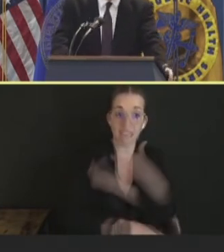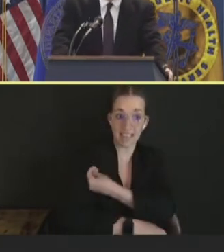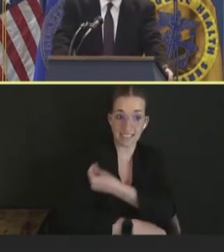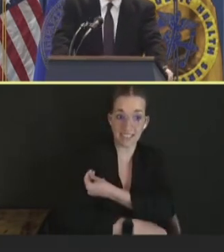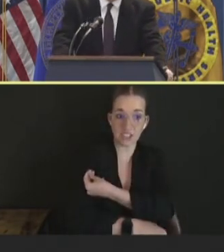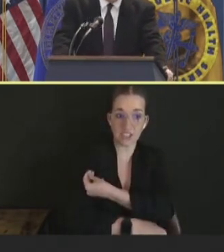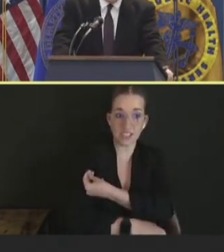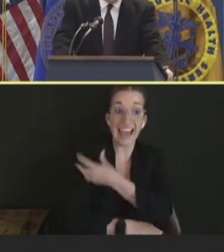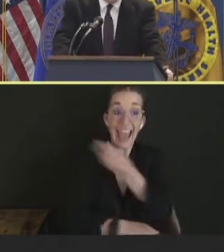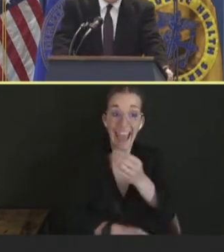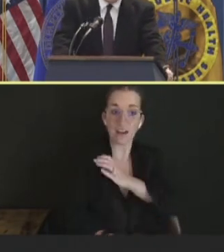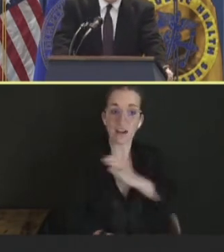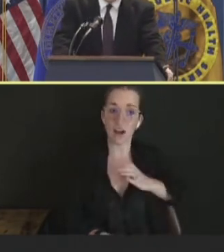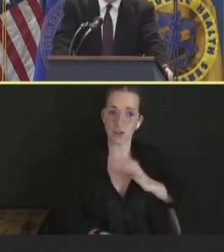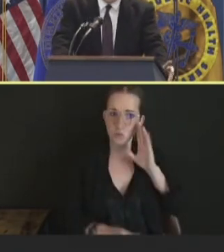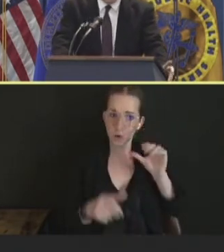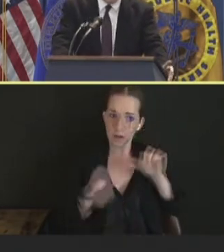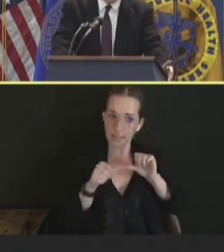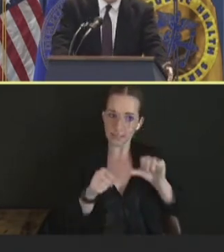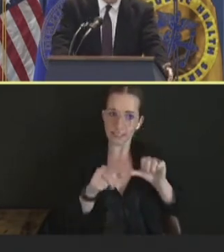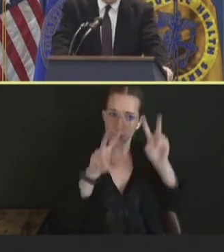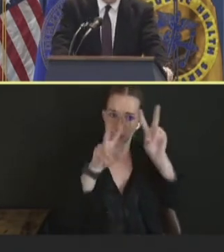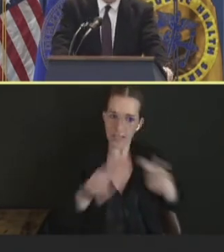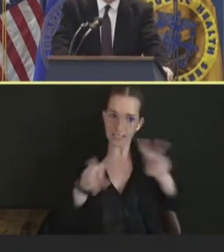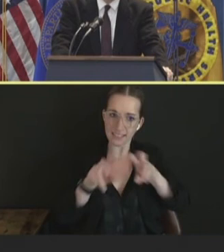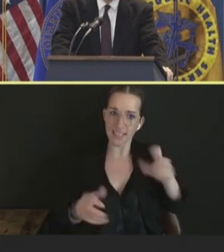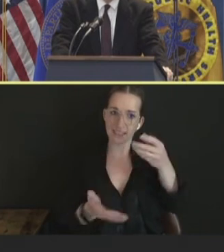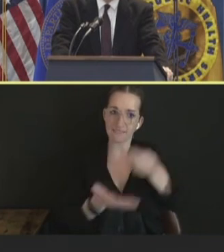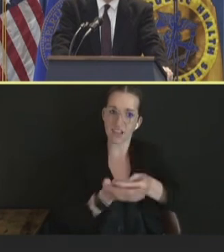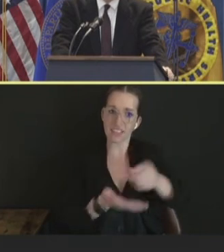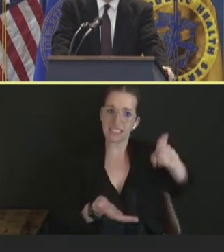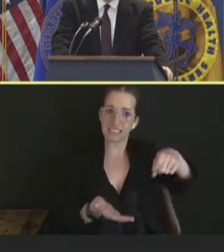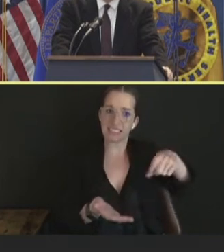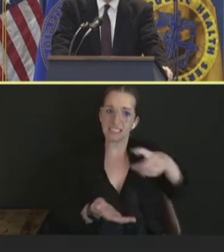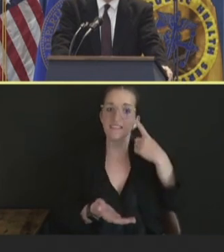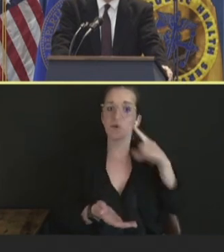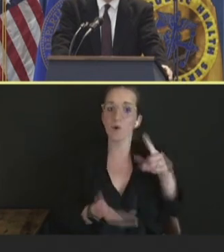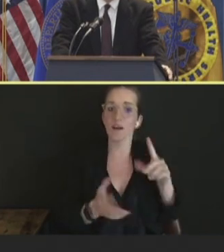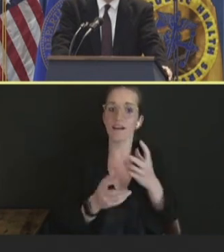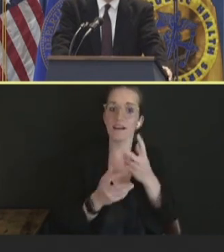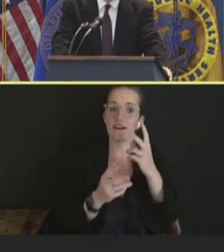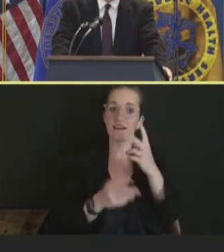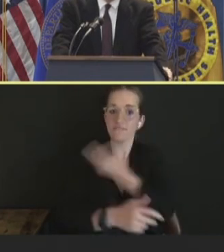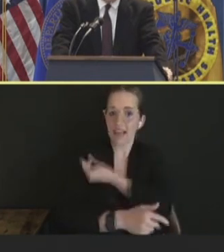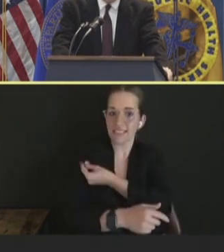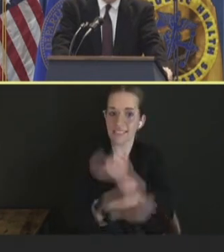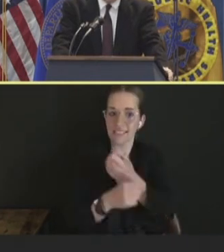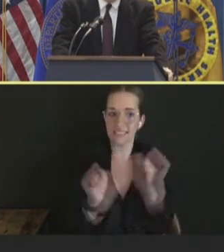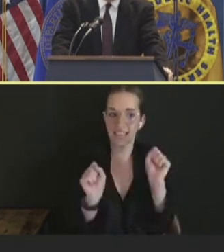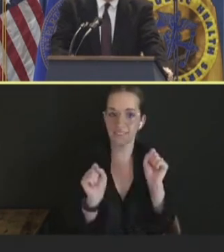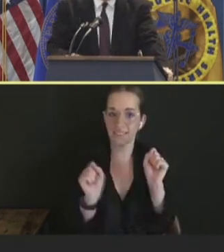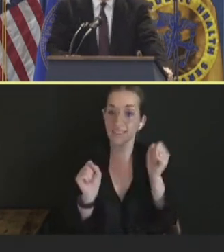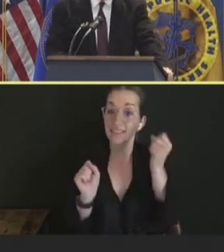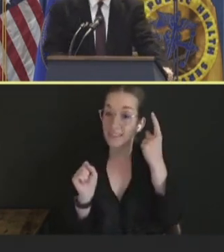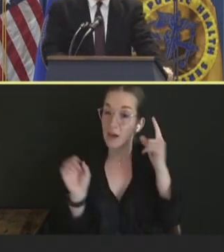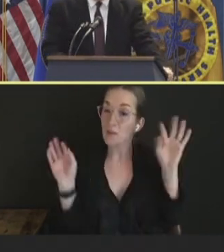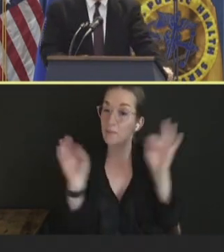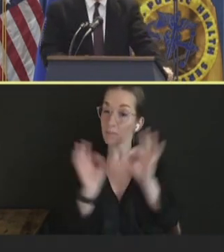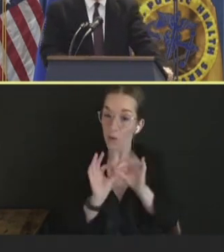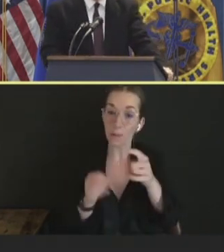Right now, this is an episodic thing. It reflects the reality that making sure that there's a steady funding source